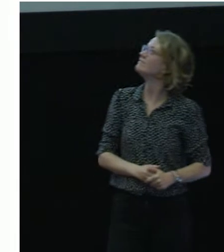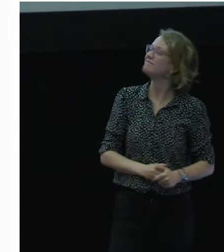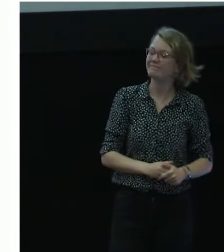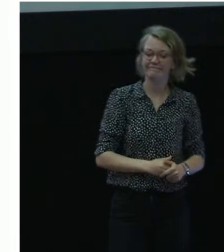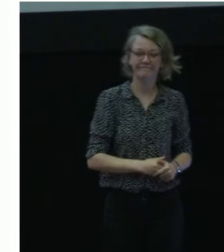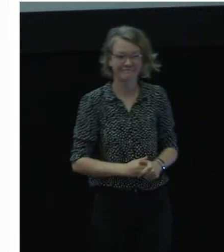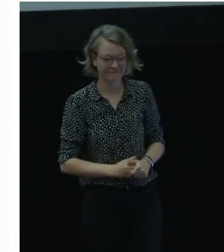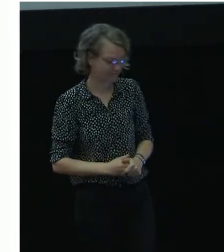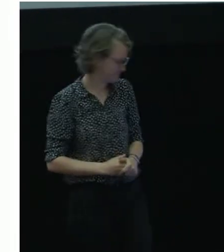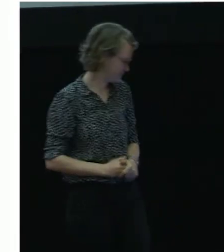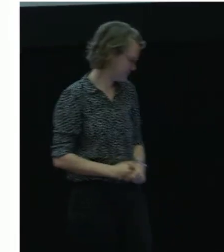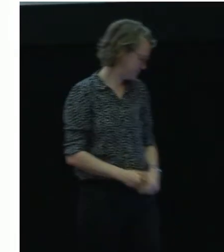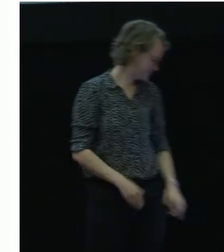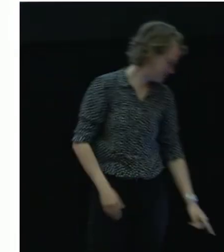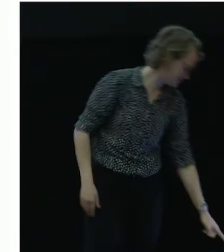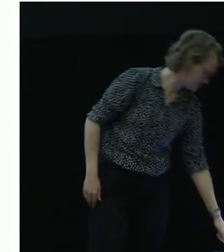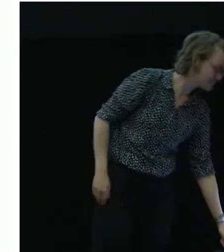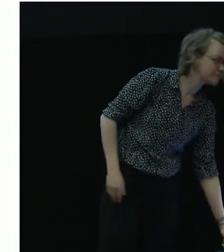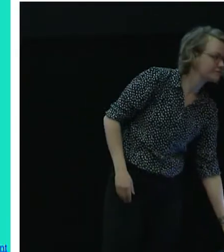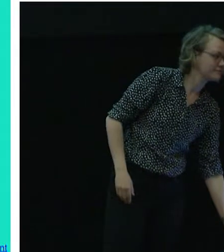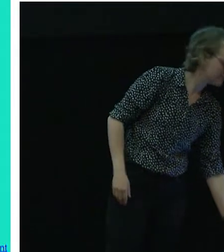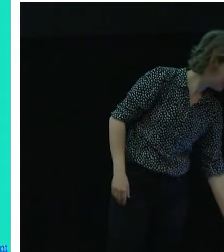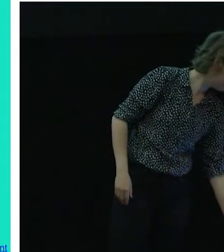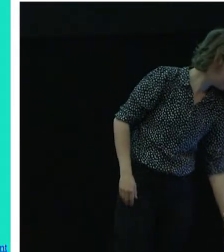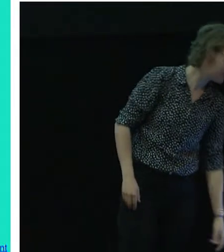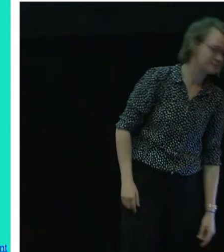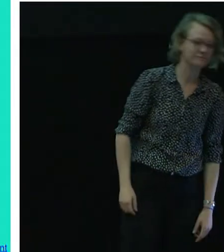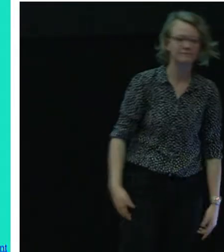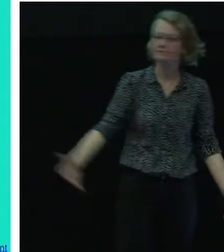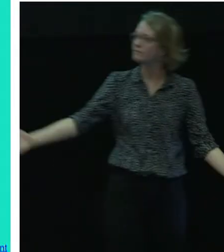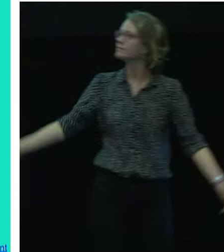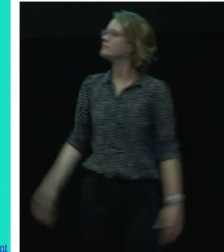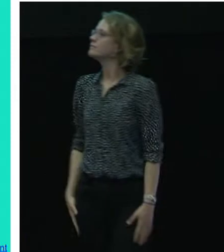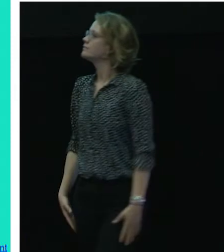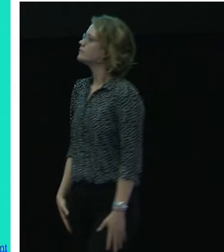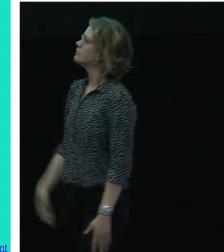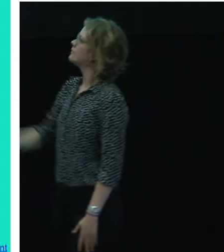only, but unfortunately I can't find them because I can't hear them.